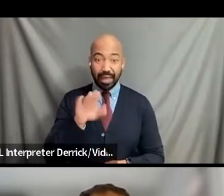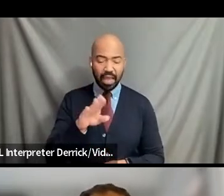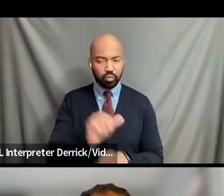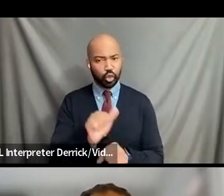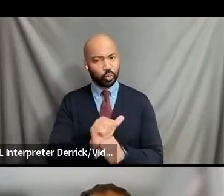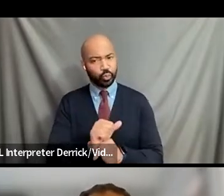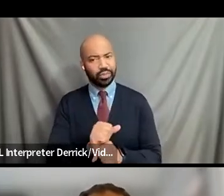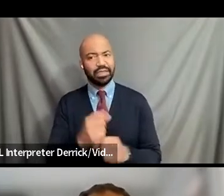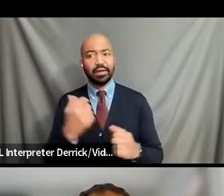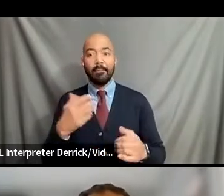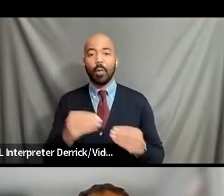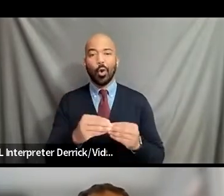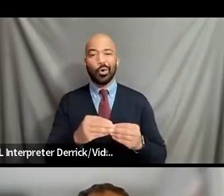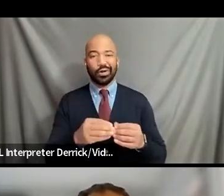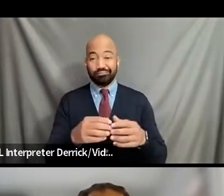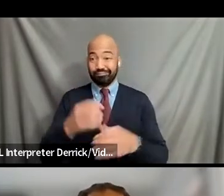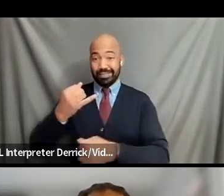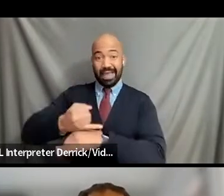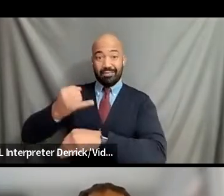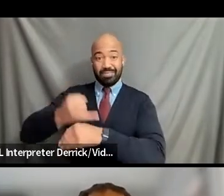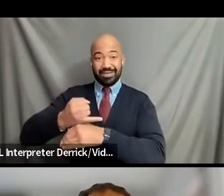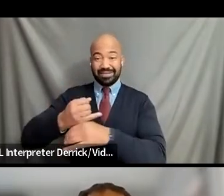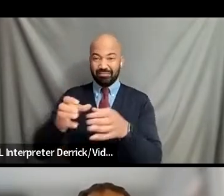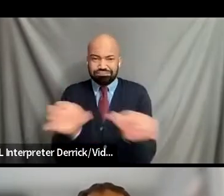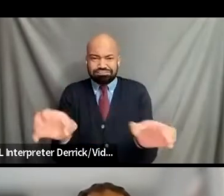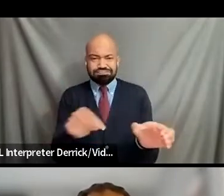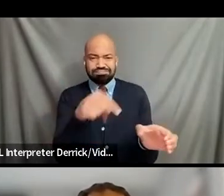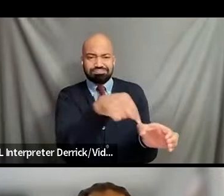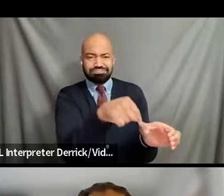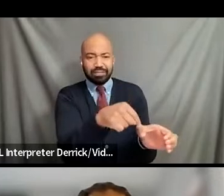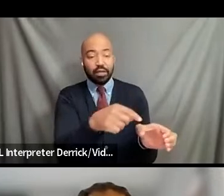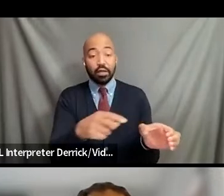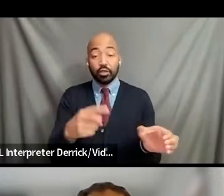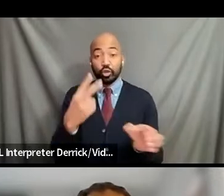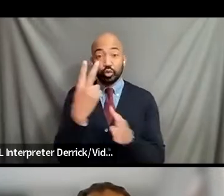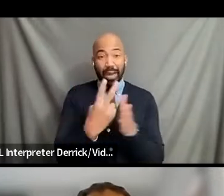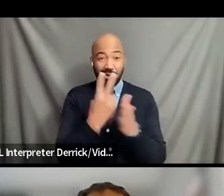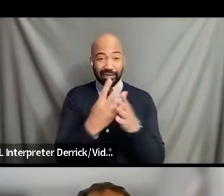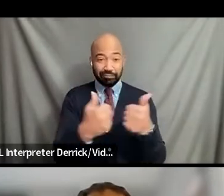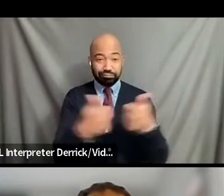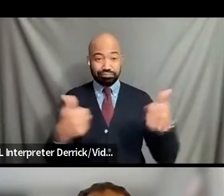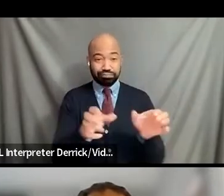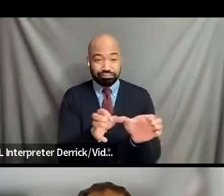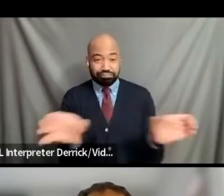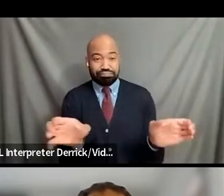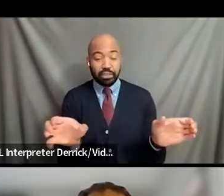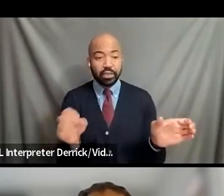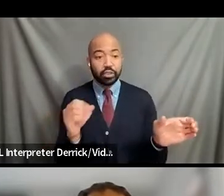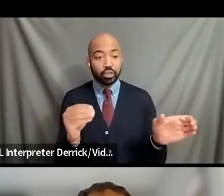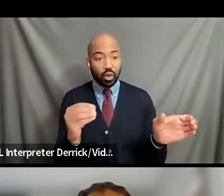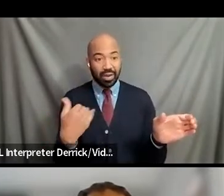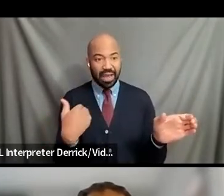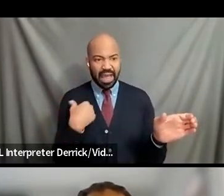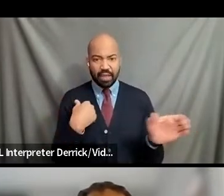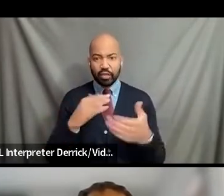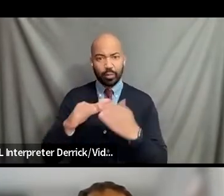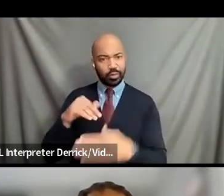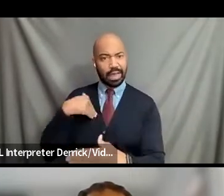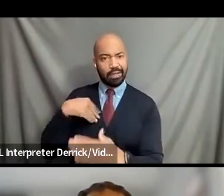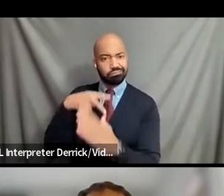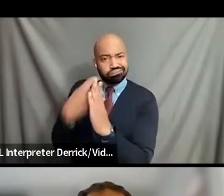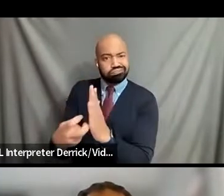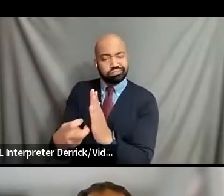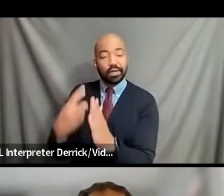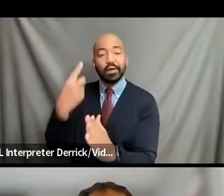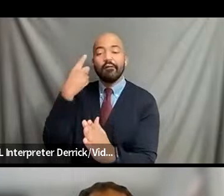from the main campus. So the Bodega Marine Laboratory is two hours away from main campus. So the built-in community that you might find